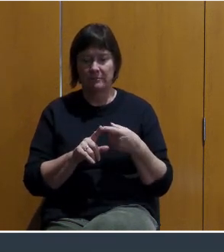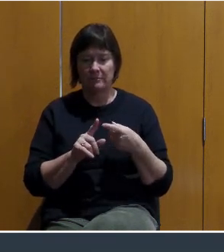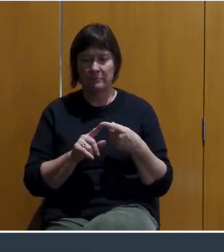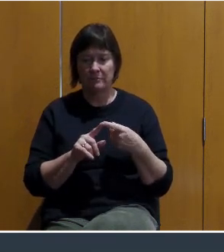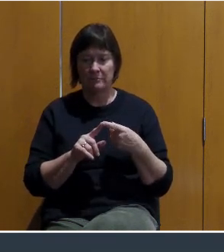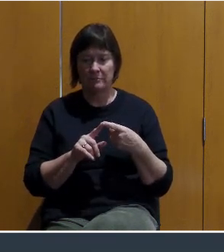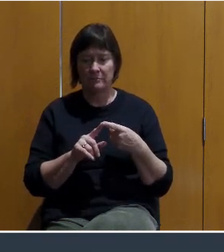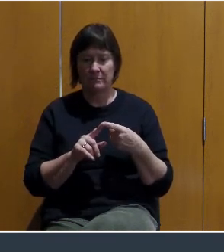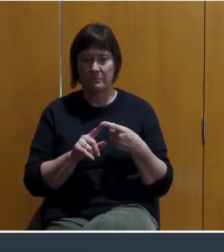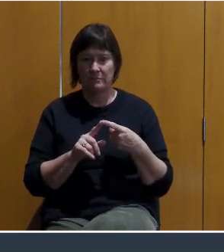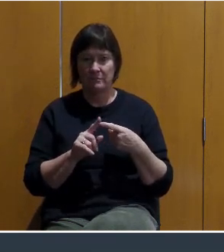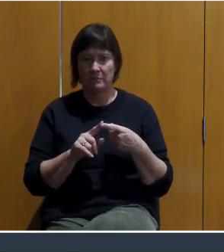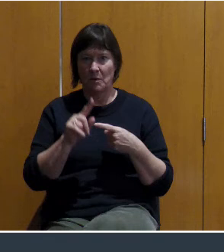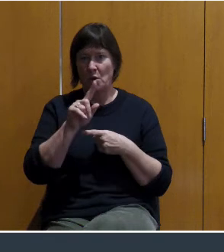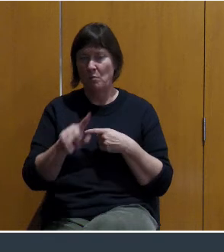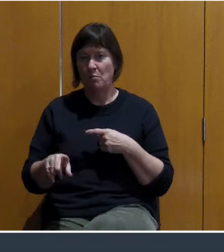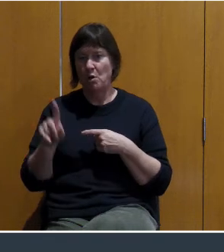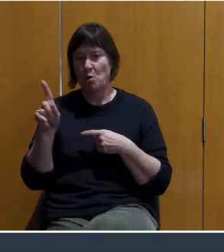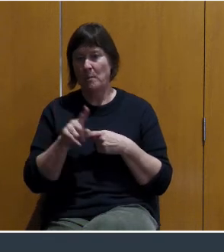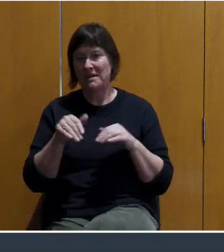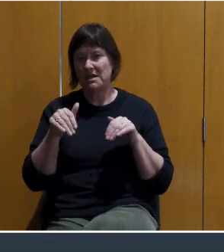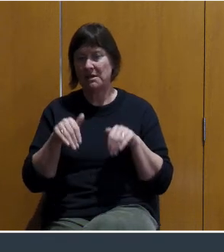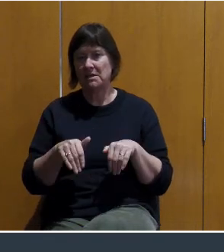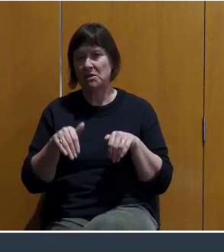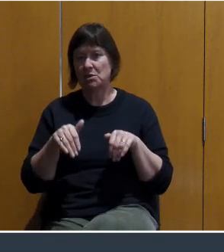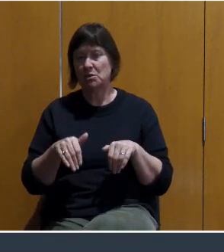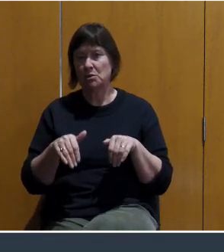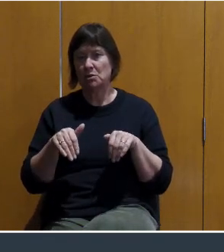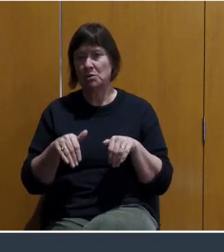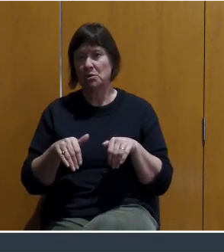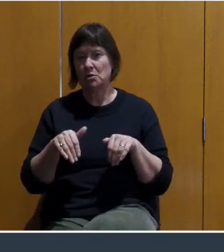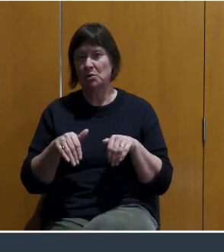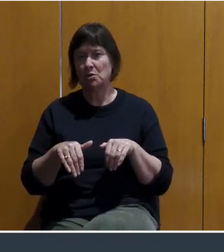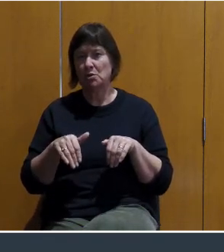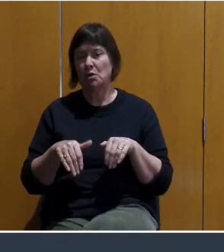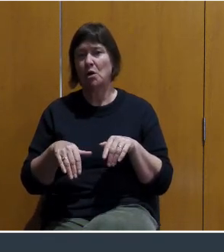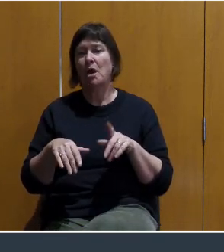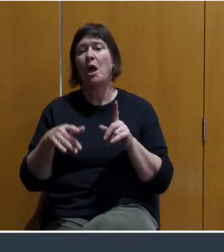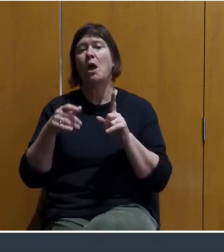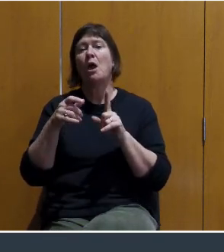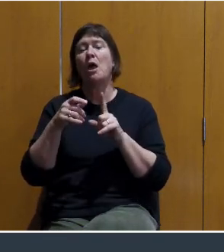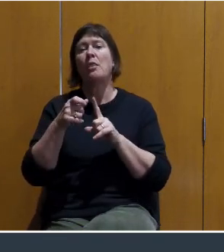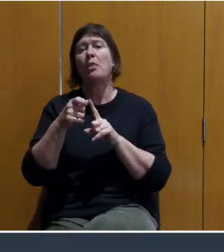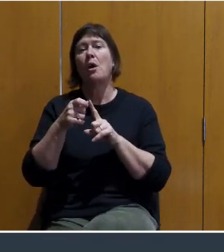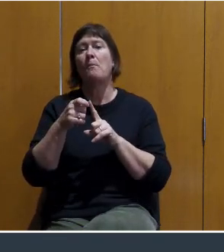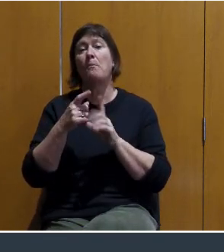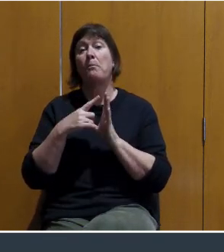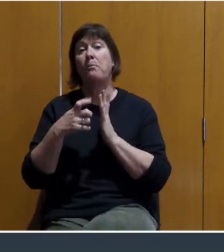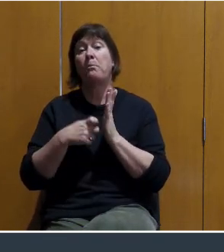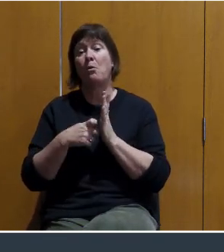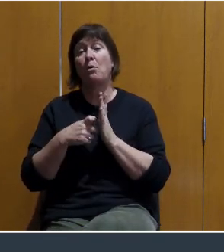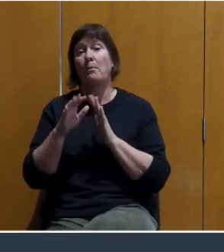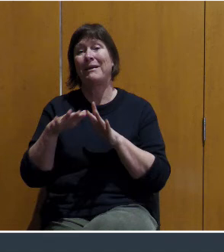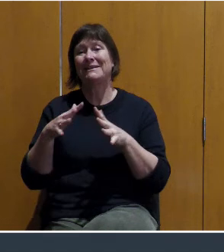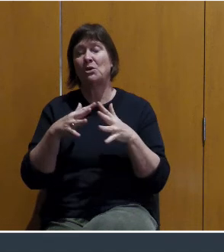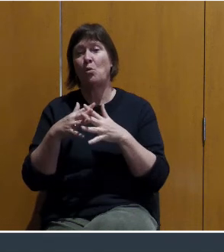the prohibiting dogs at the Port Beach West, which I take as a little bit